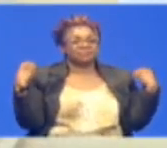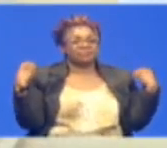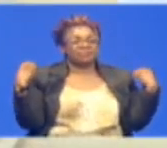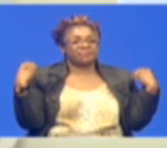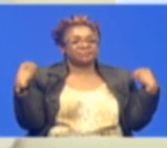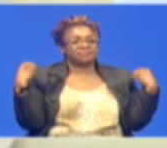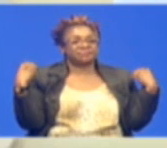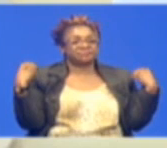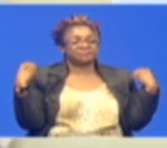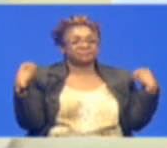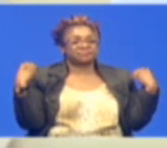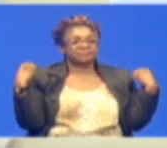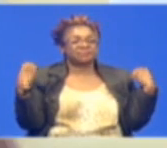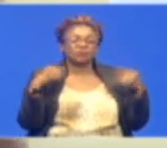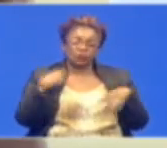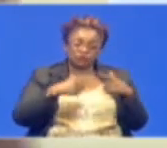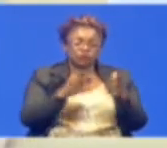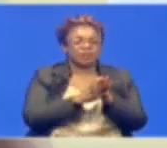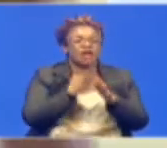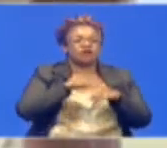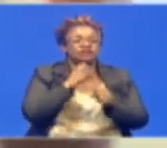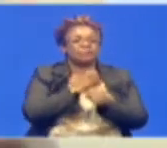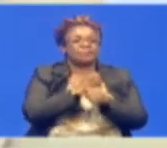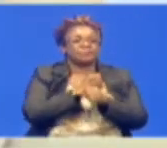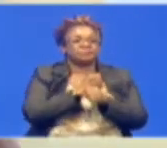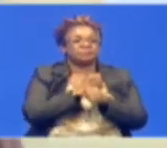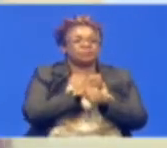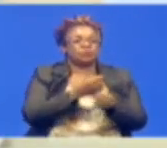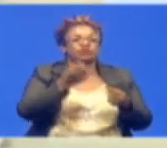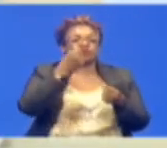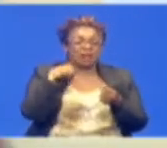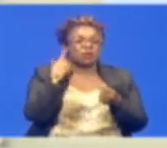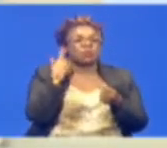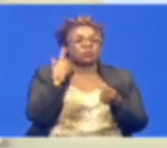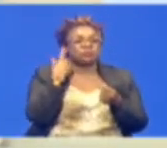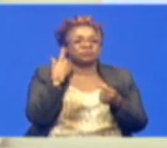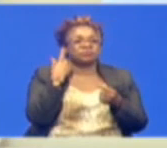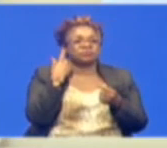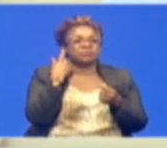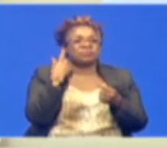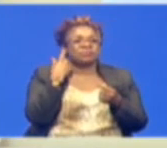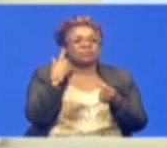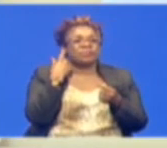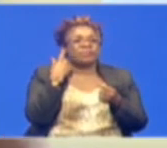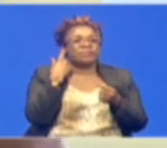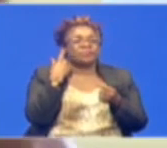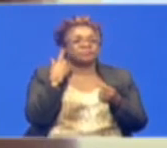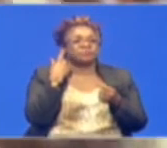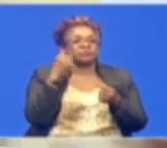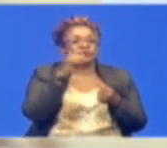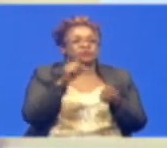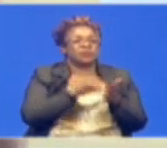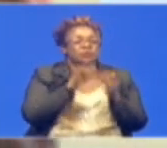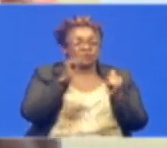get the on-job training, and then you swallow it, like take it round in your mouth, so that you can